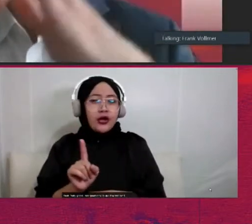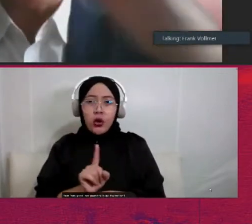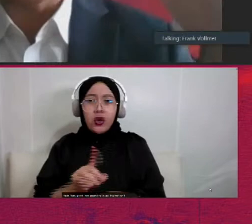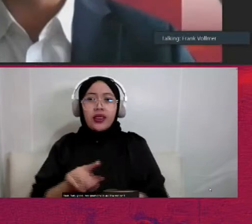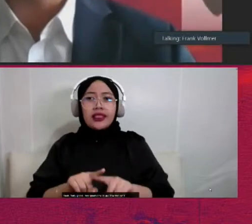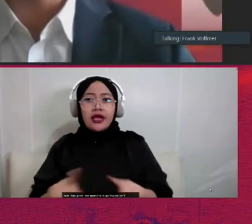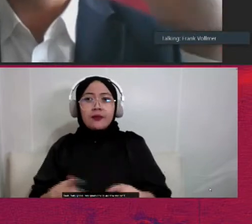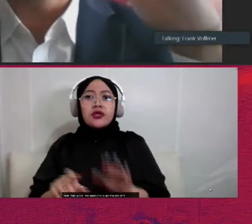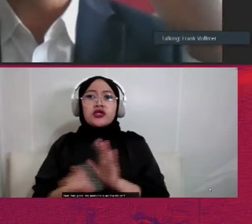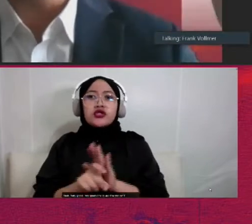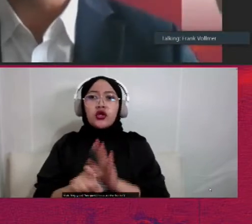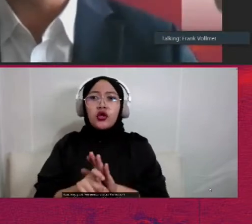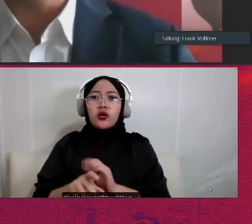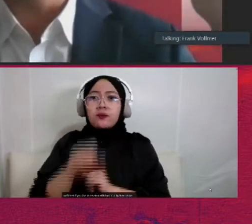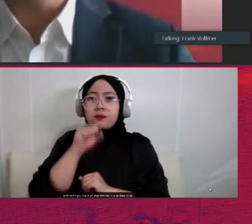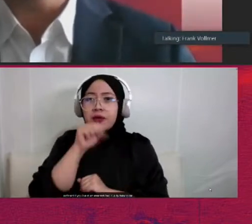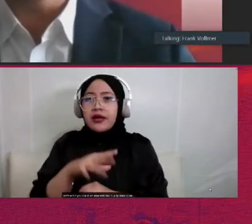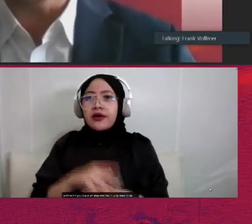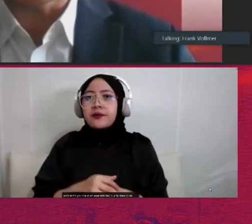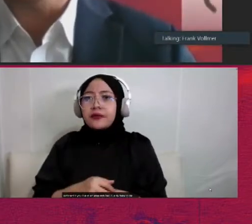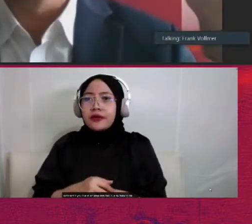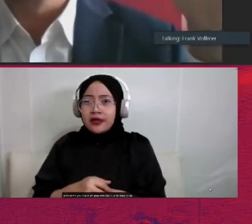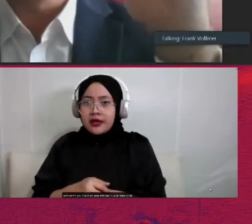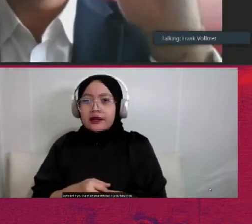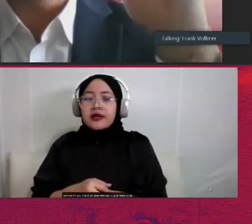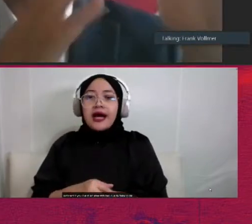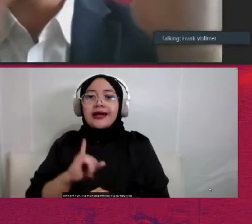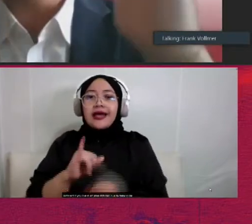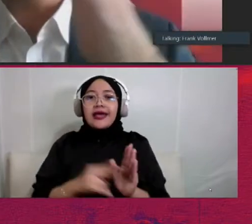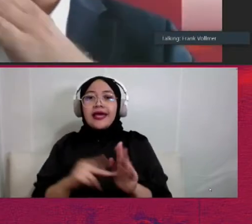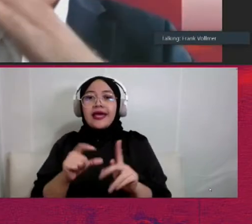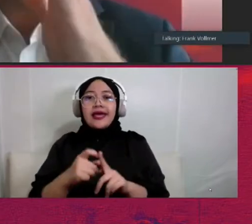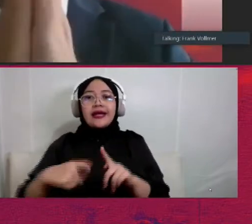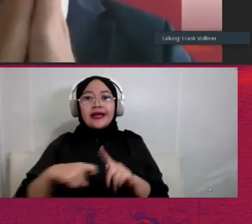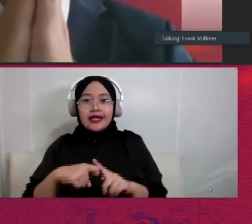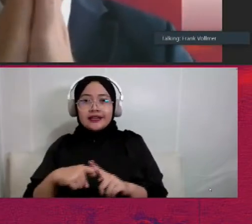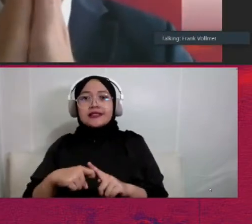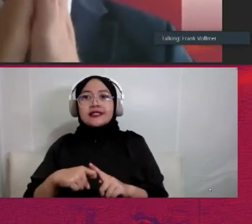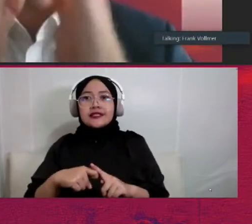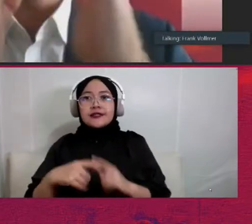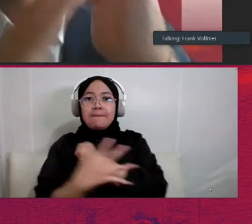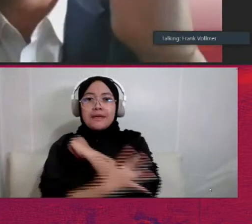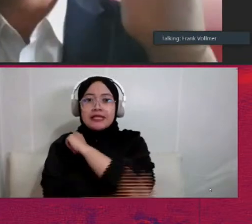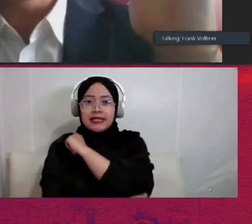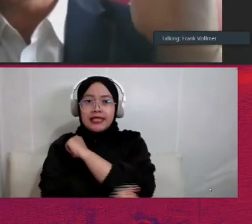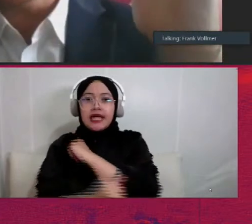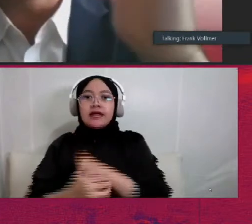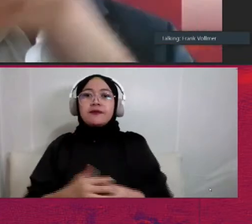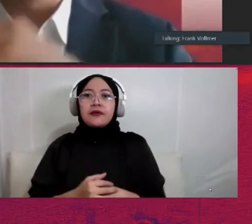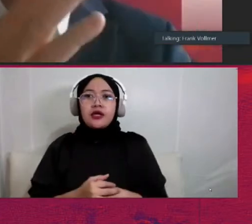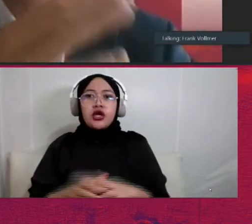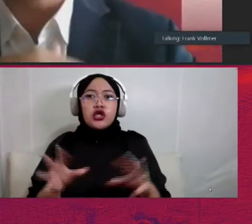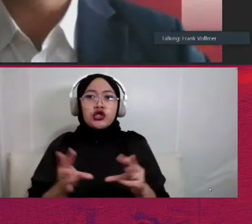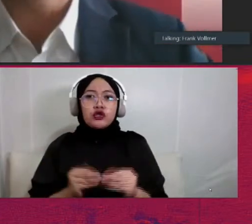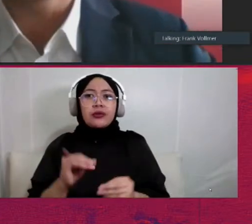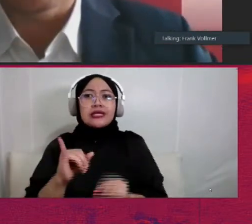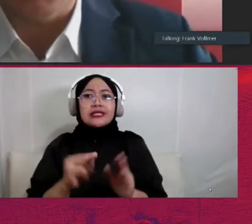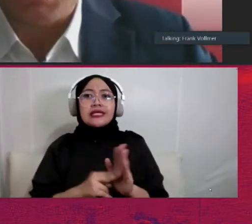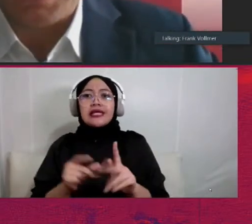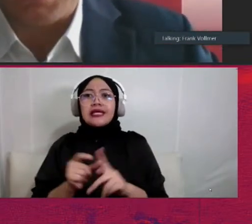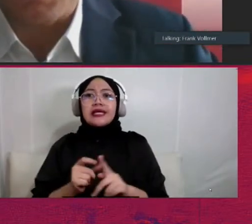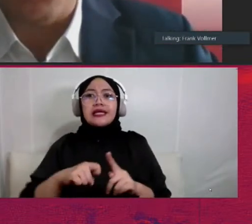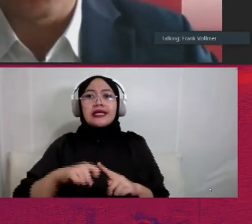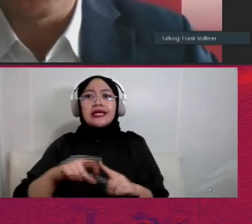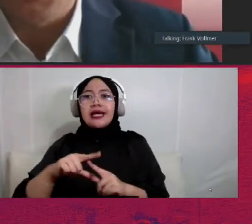you recall the Multidimensional Poverty Index, it measures poverty over a number of indicators grouped in